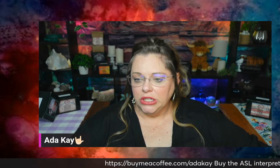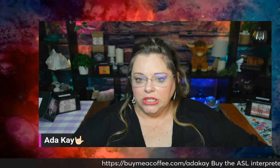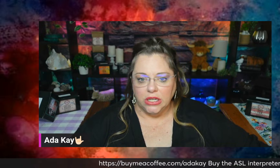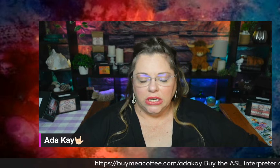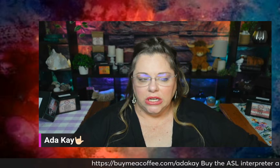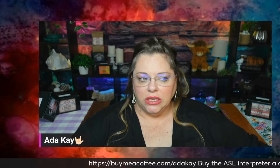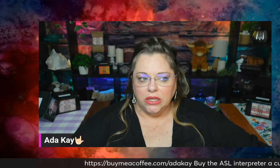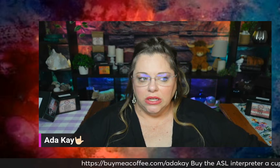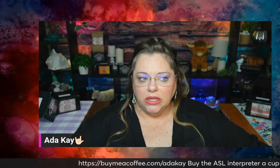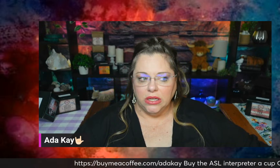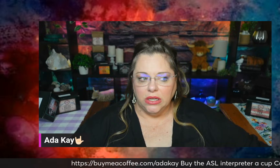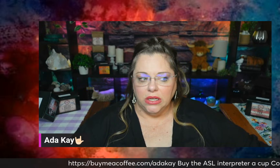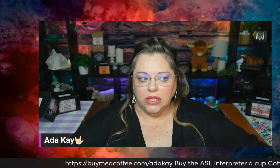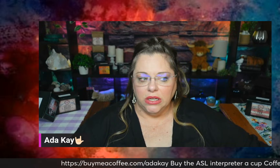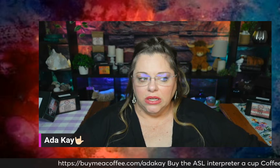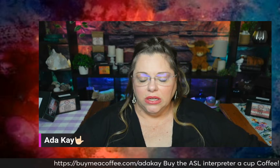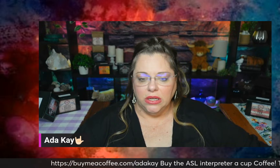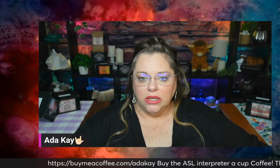my friend,